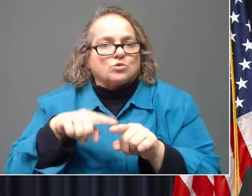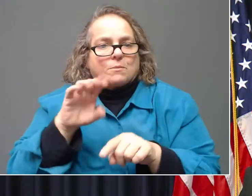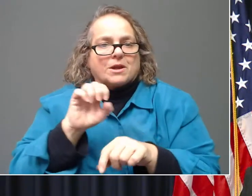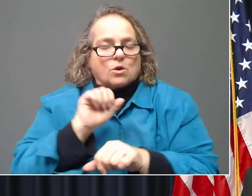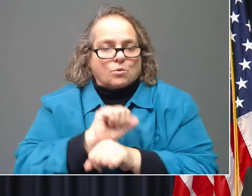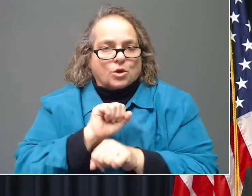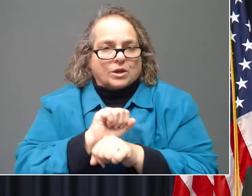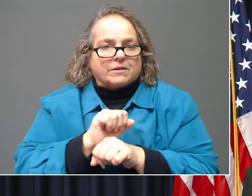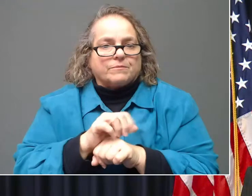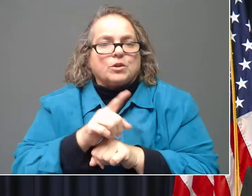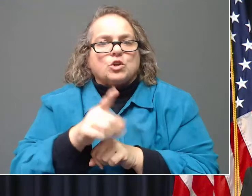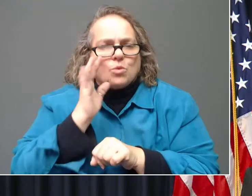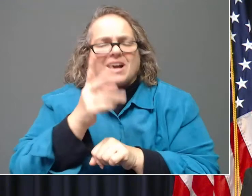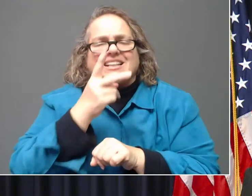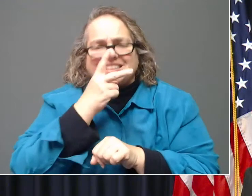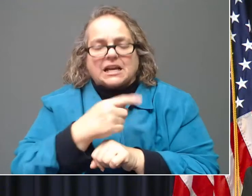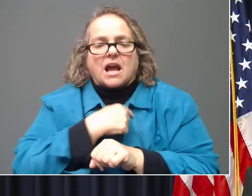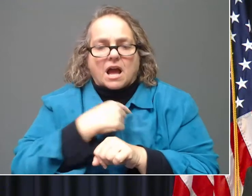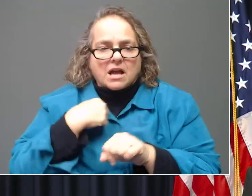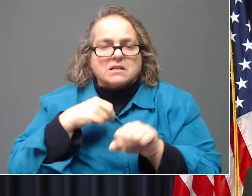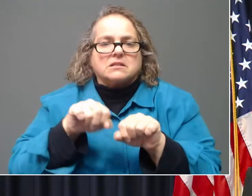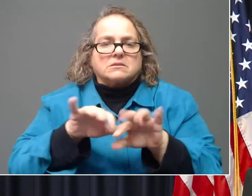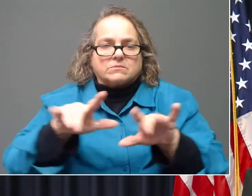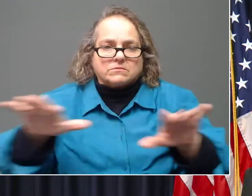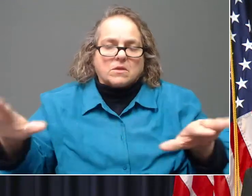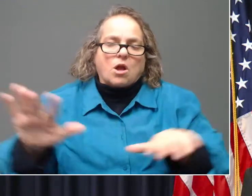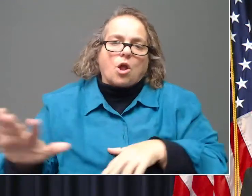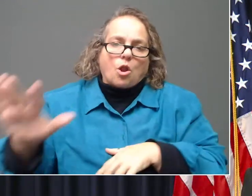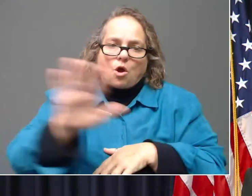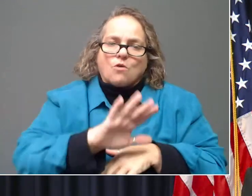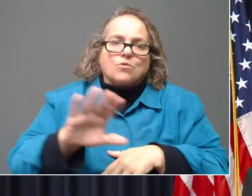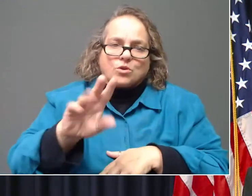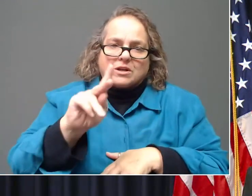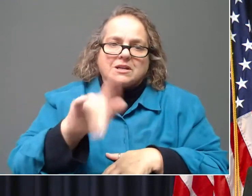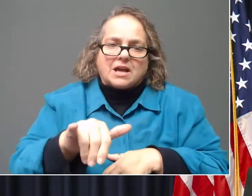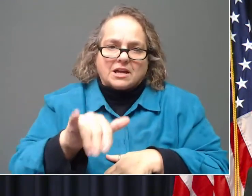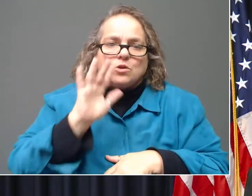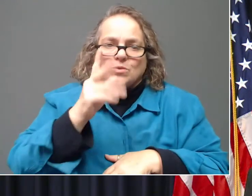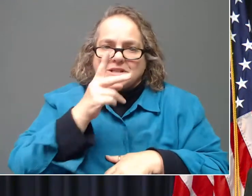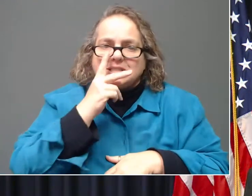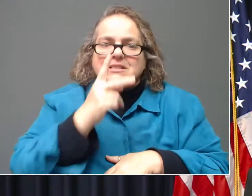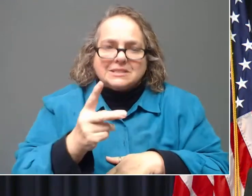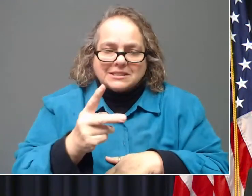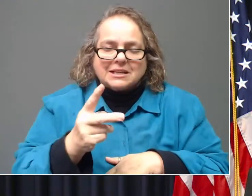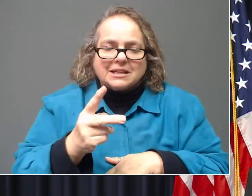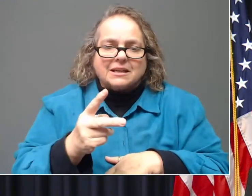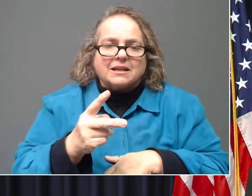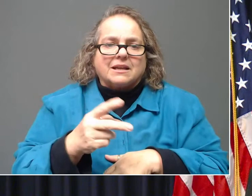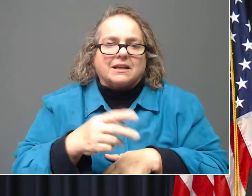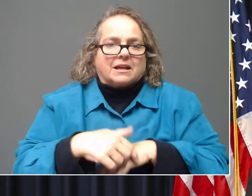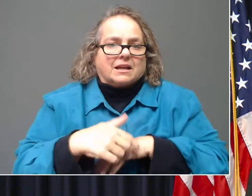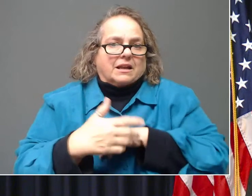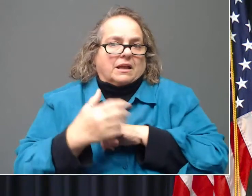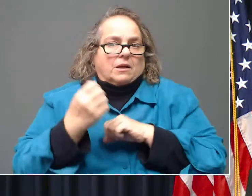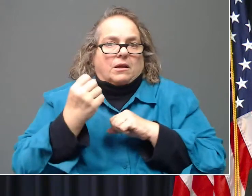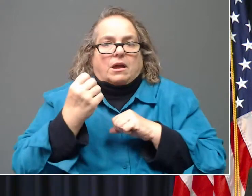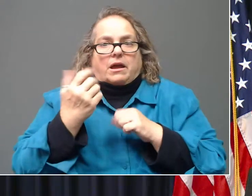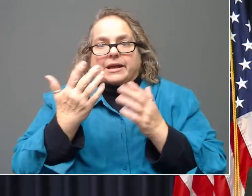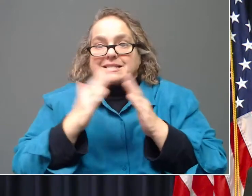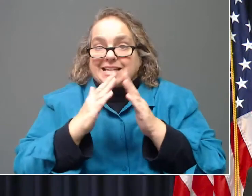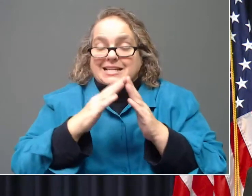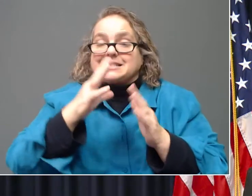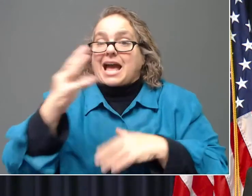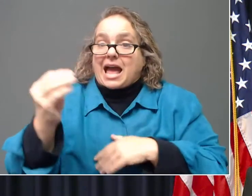you're going to see us around the state in population centers and in rural Kentucky to ensure that